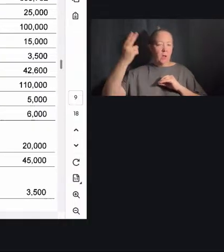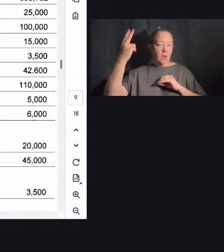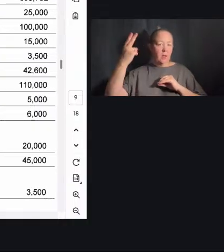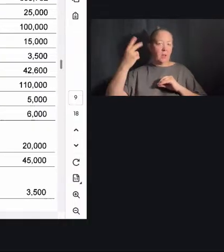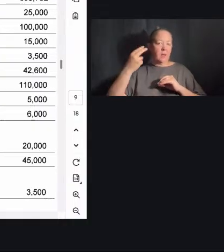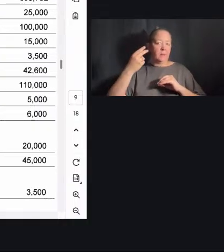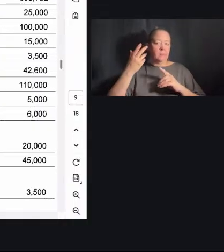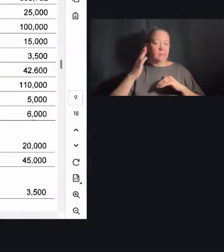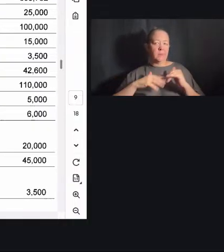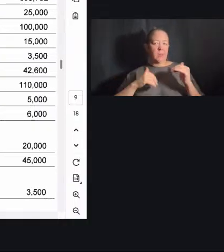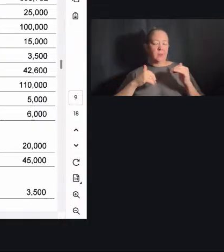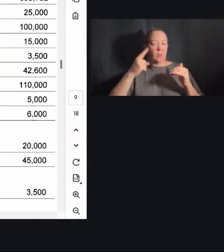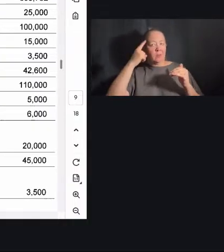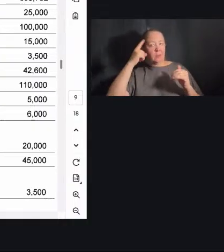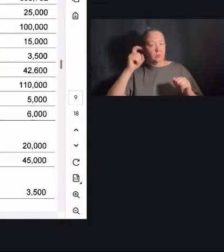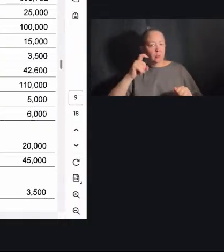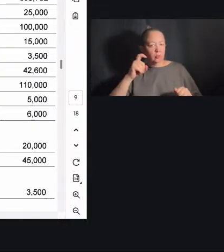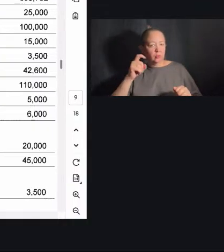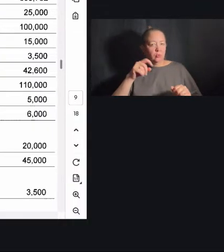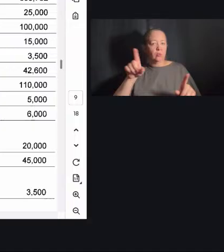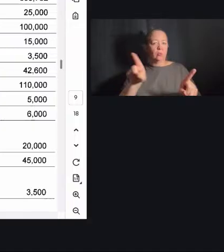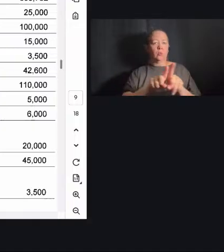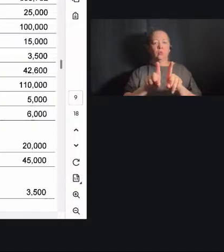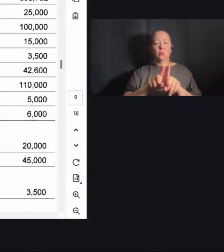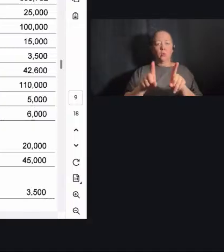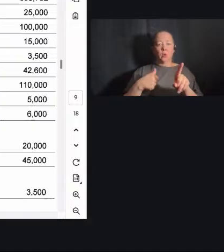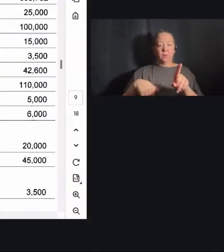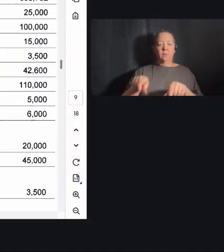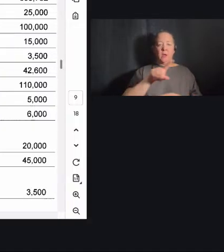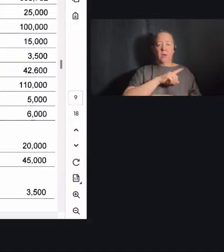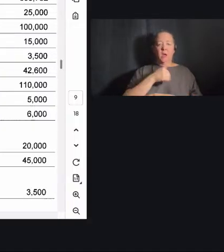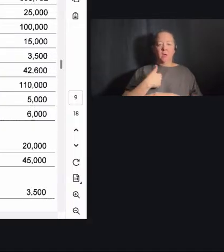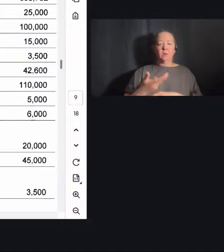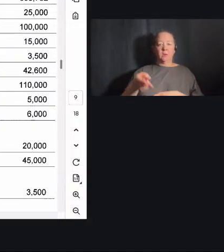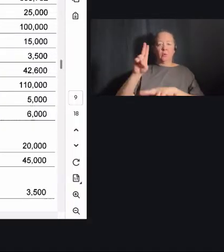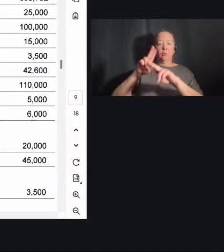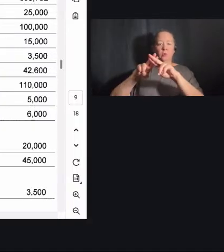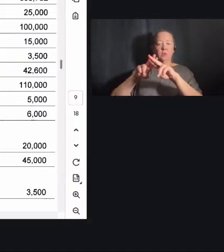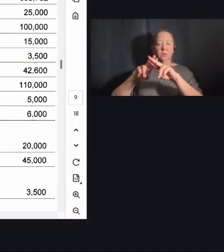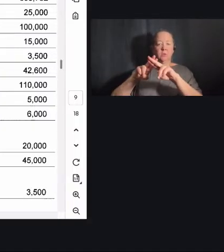it should be. Plus, there has been an increase in the